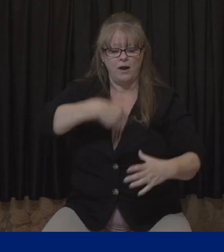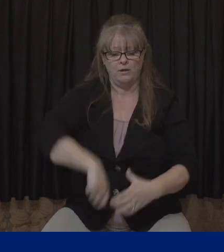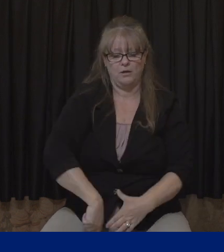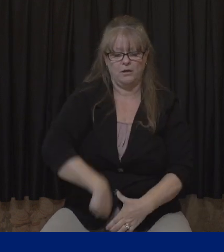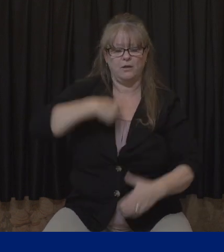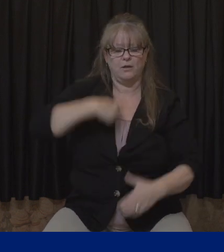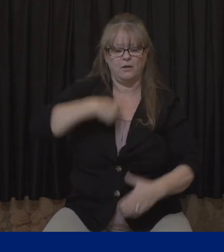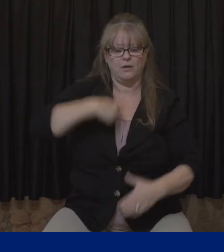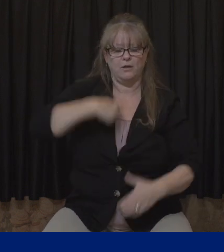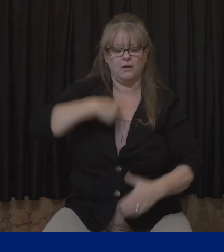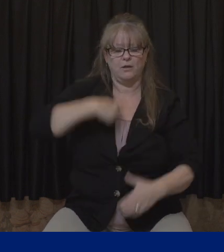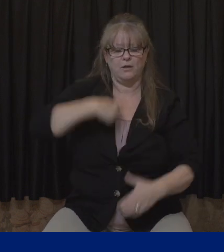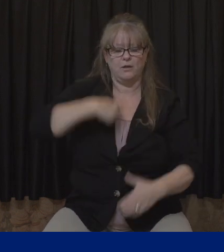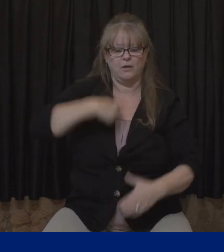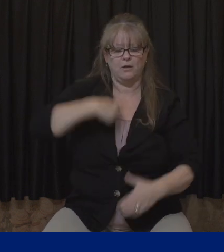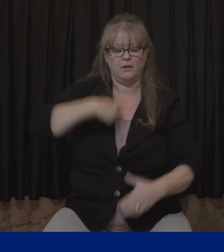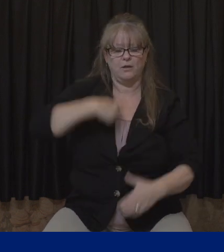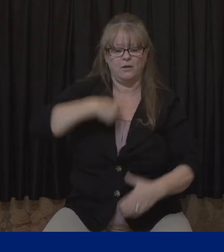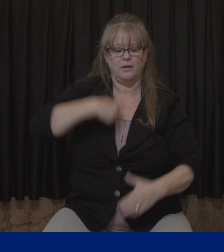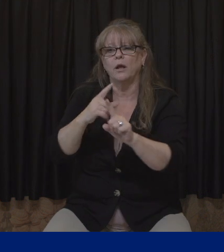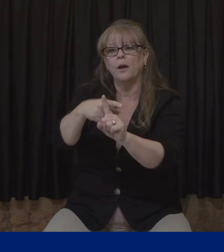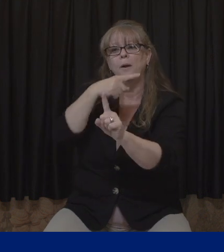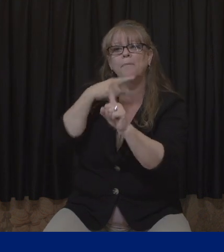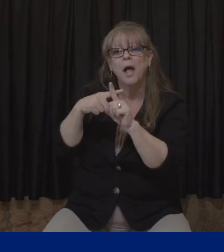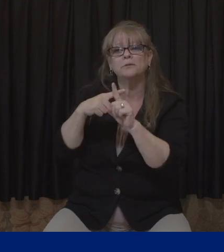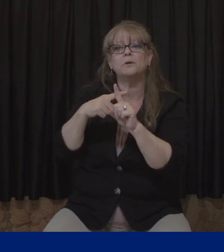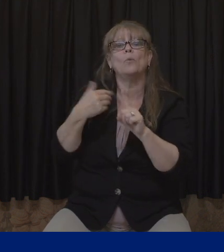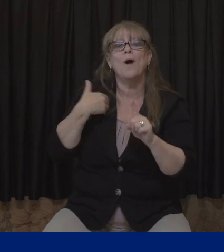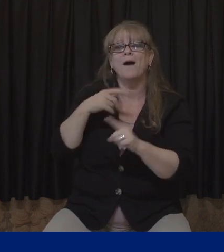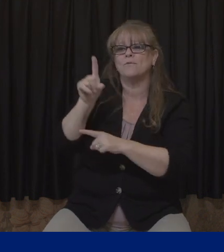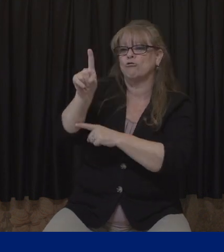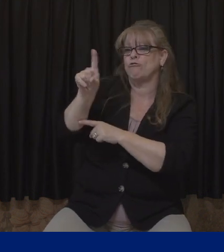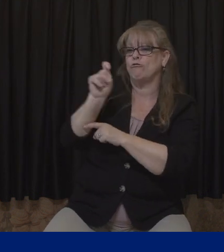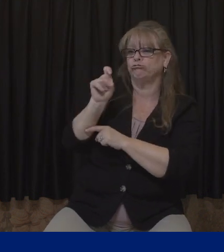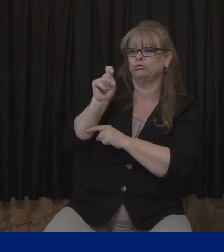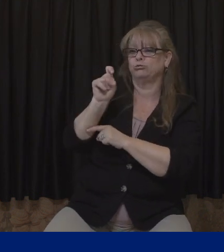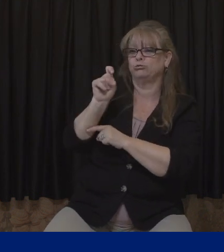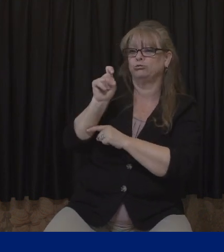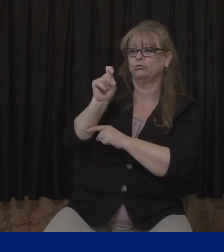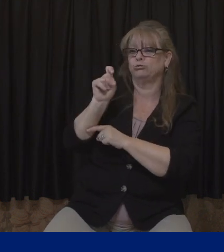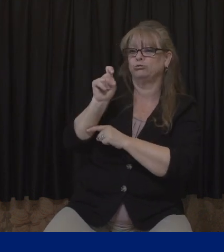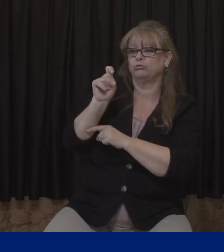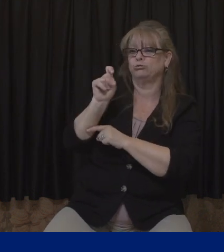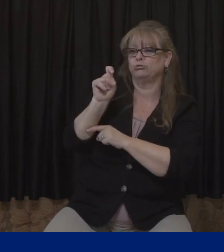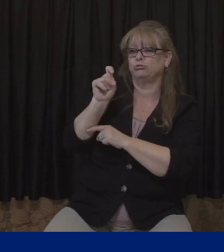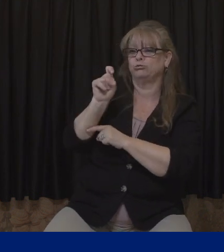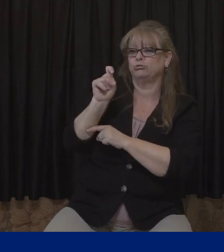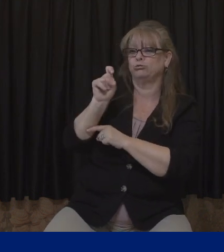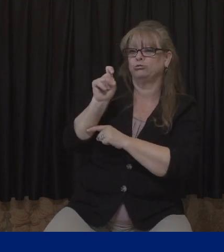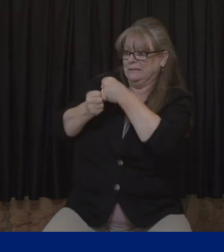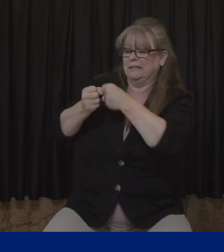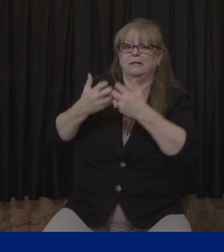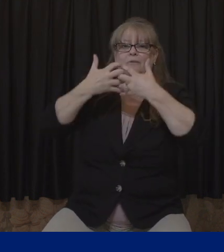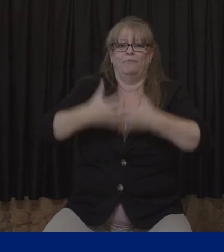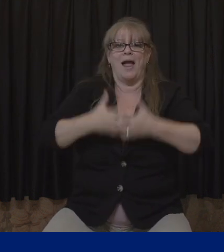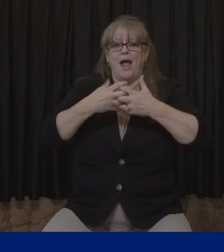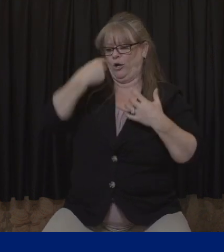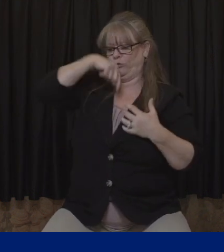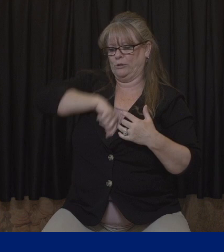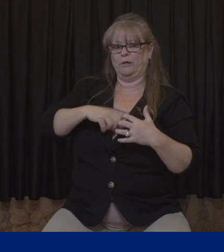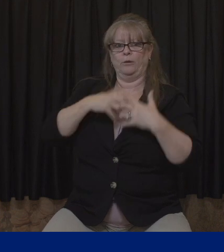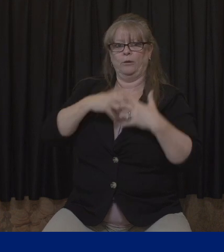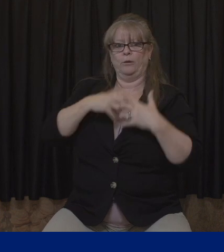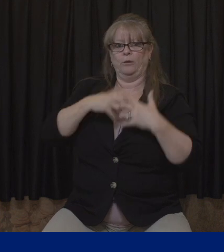100 ventilators from where we started, and we have ordered an additional 1,000 through FEMA if they're needed. That supply has largely been